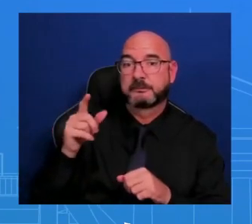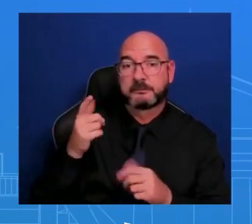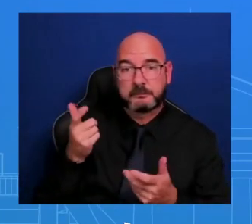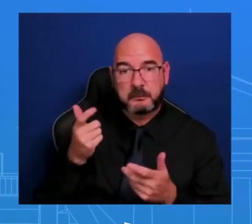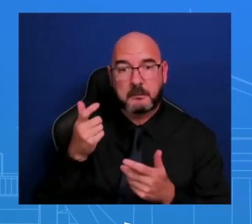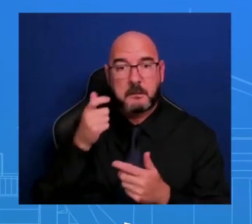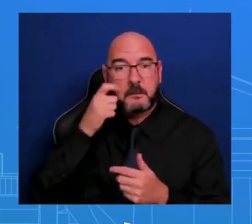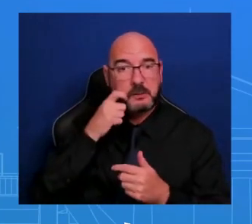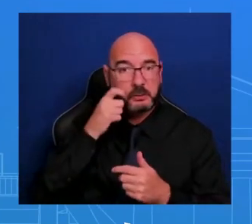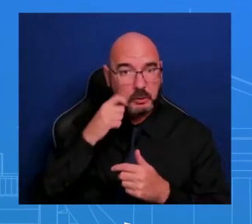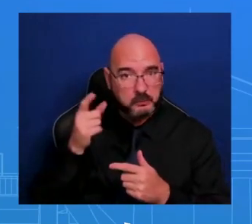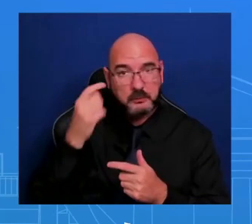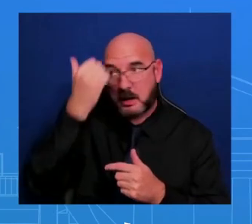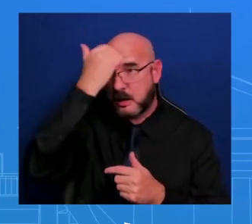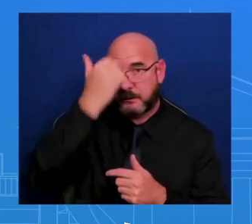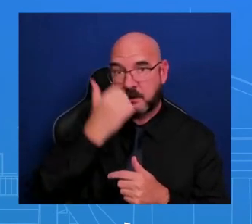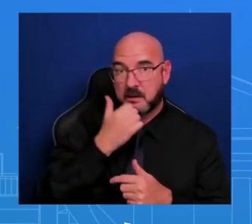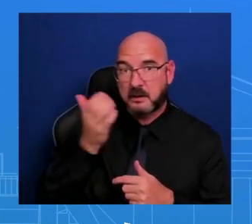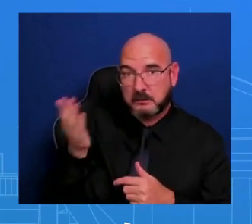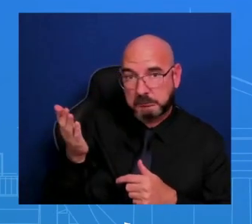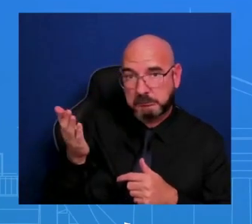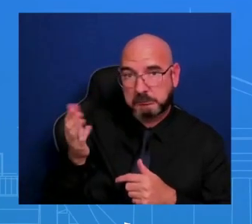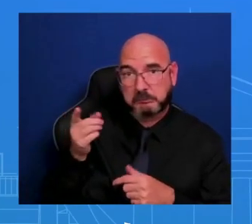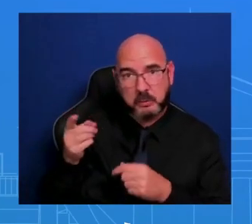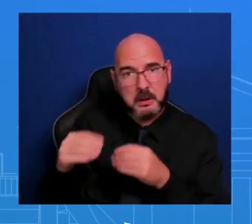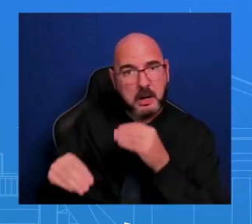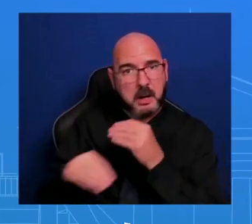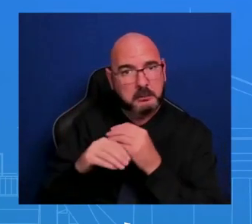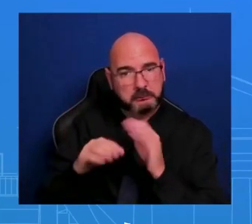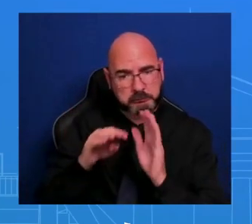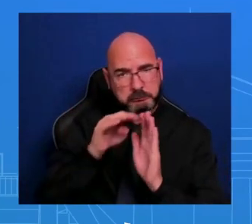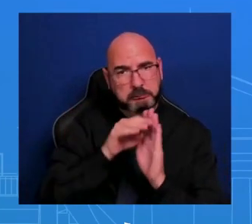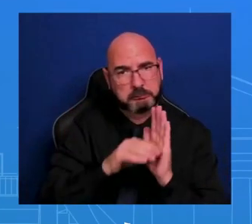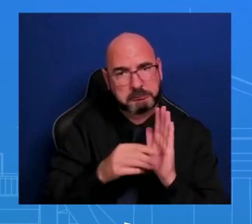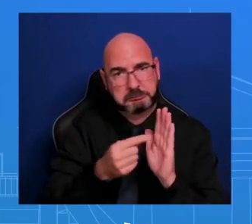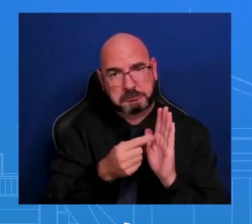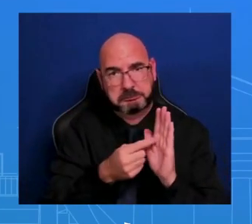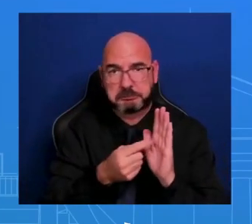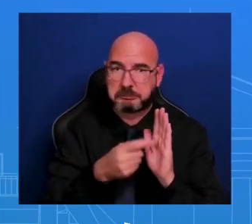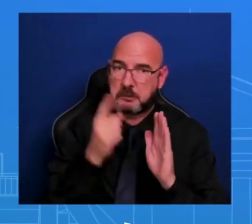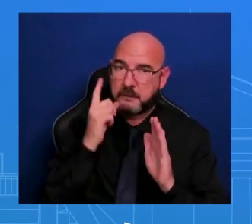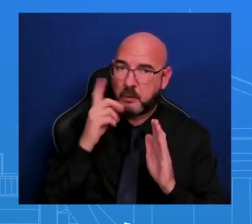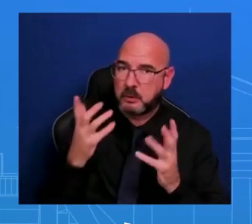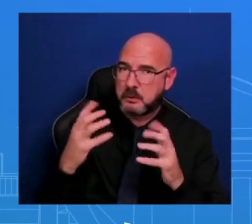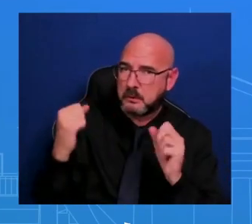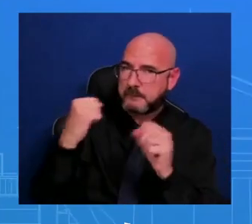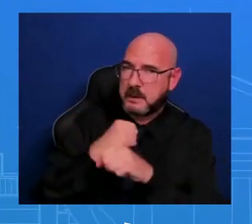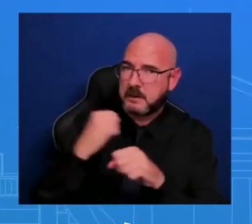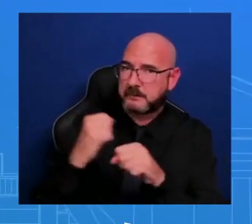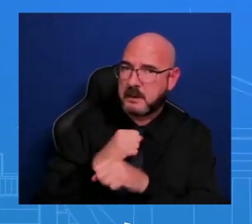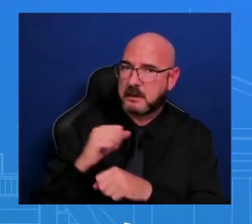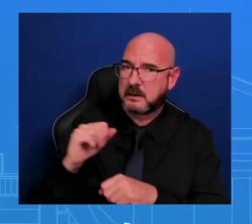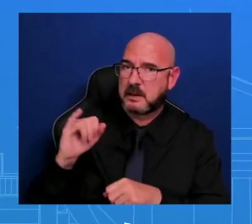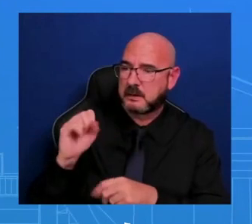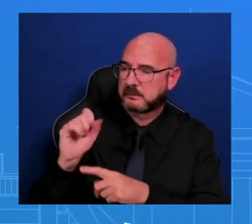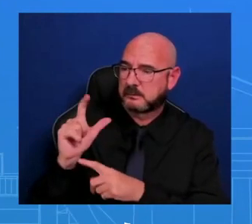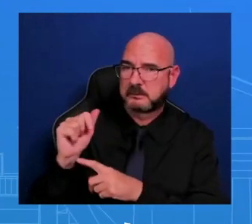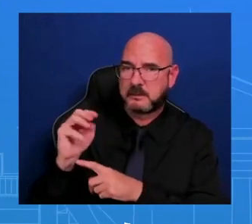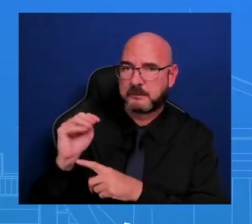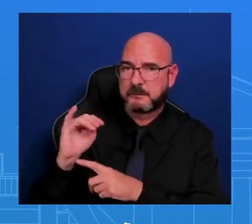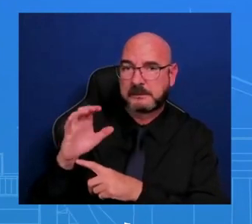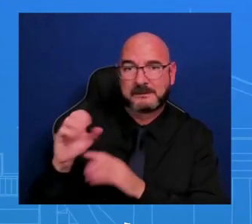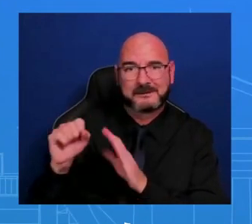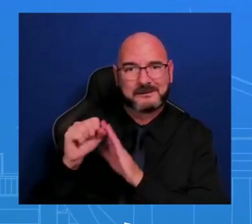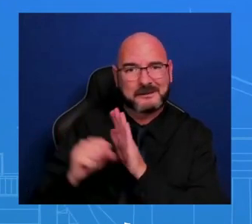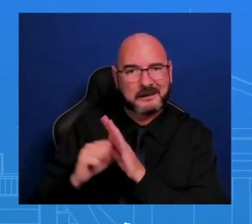targets of the U.S.-led coalition fighting the Islamic State group. Is that something that the White House would support? Well, we're just aware of these reports